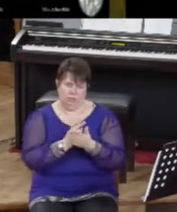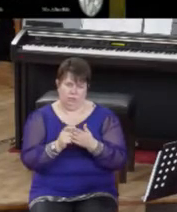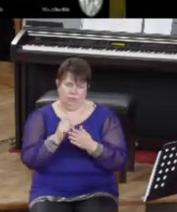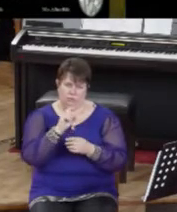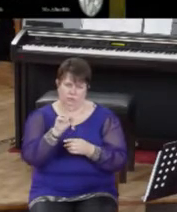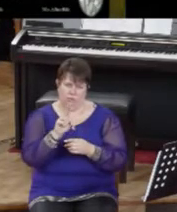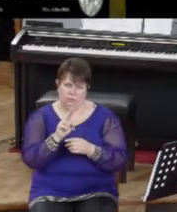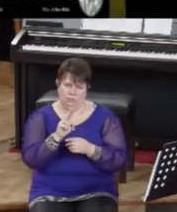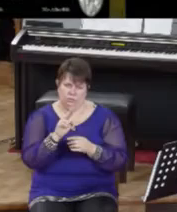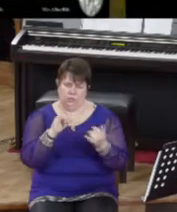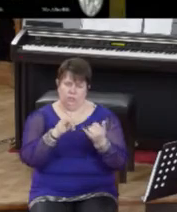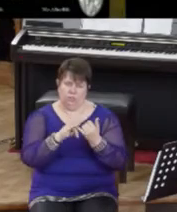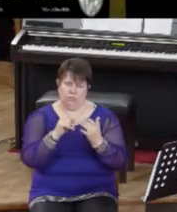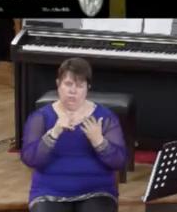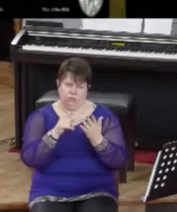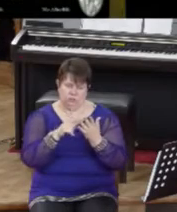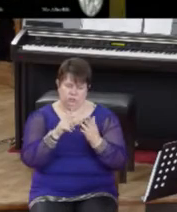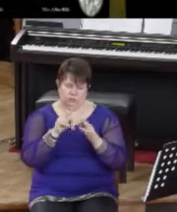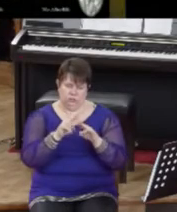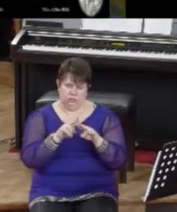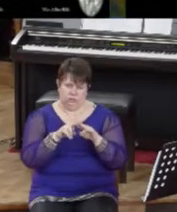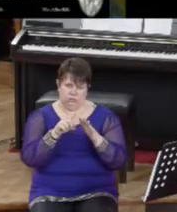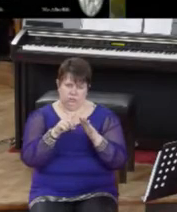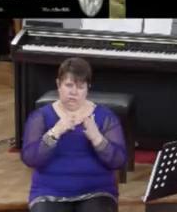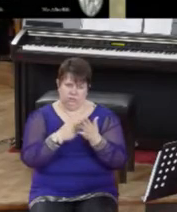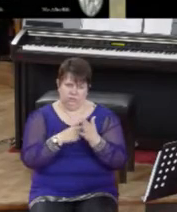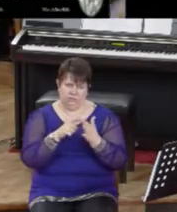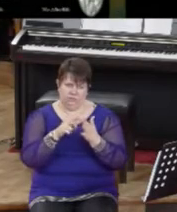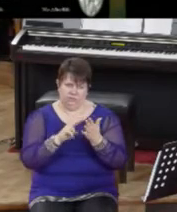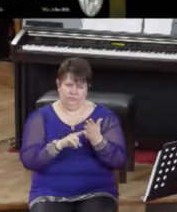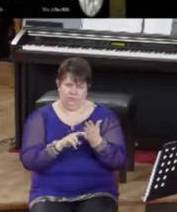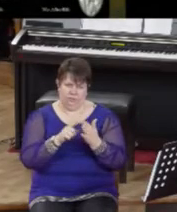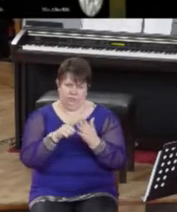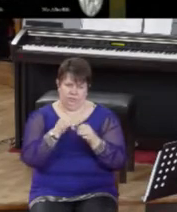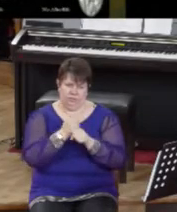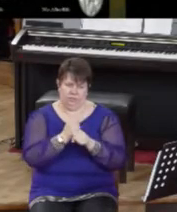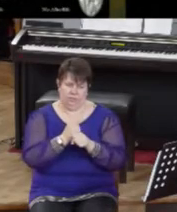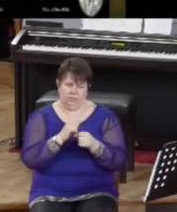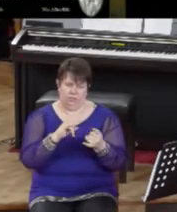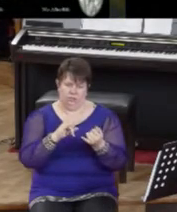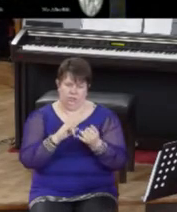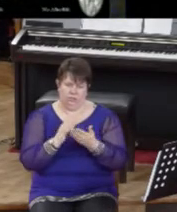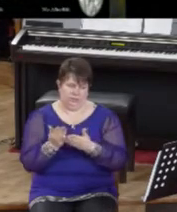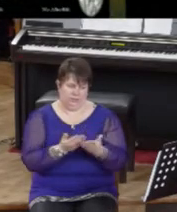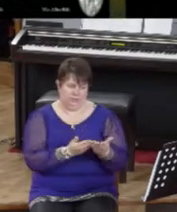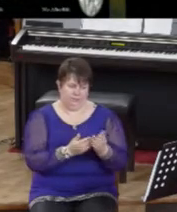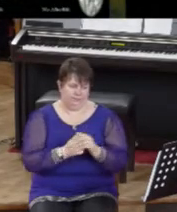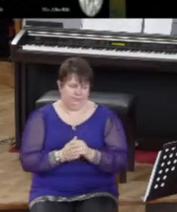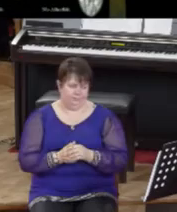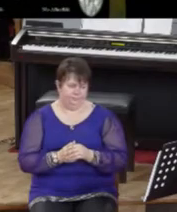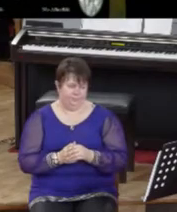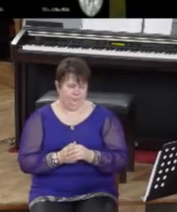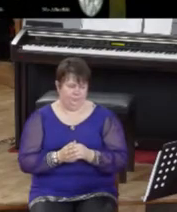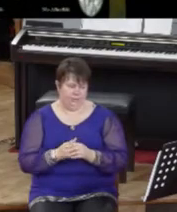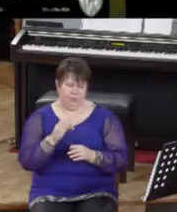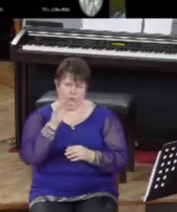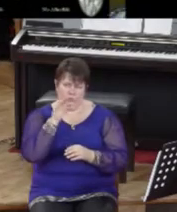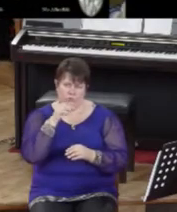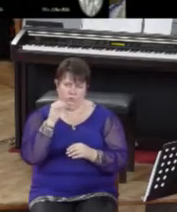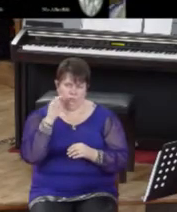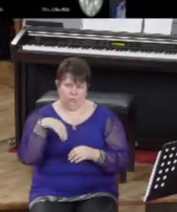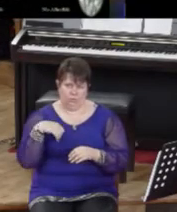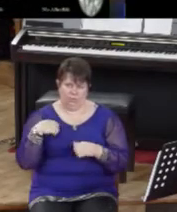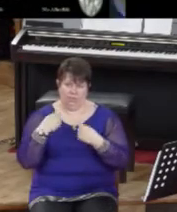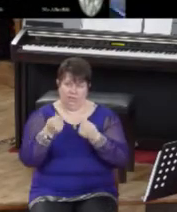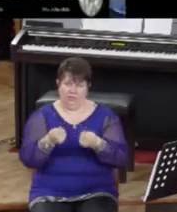He would be the Messiah. He would be the Christ. He'd be the one who would come to give his life as the anointed Son of God